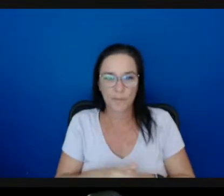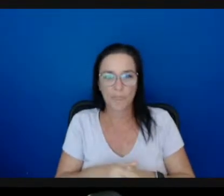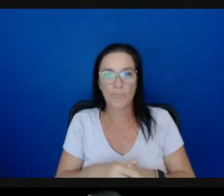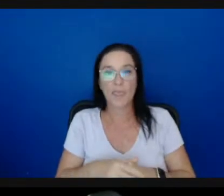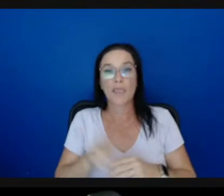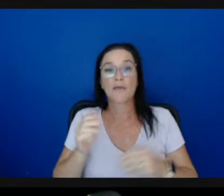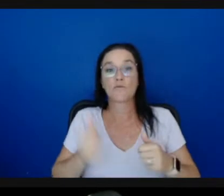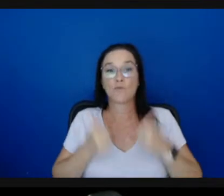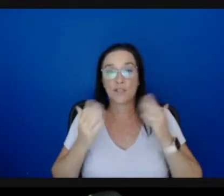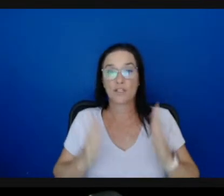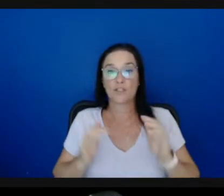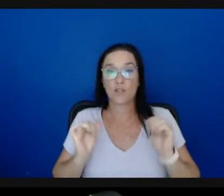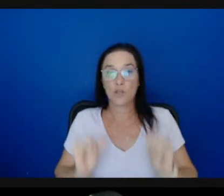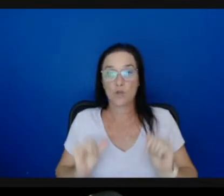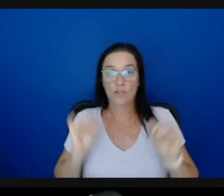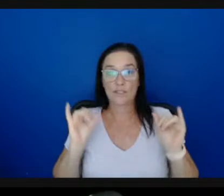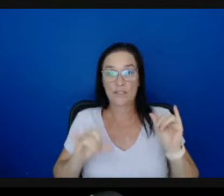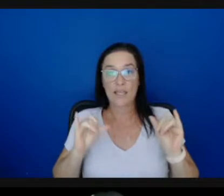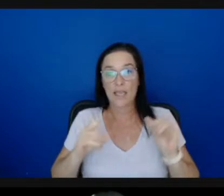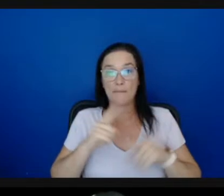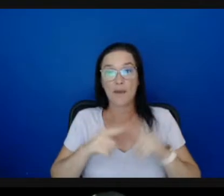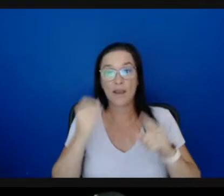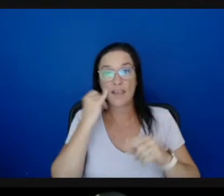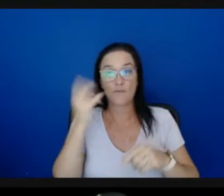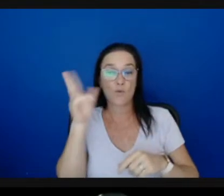observers would ring the church bell as an alarm if evacuation was warranted.